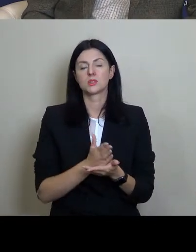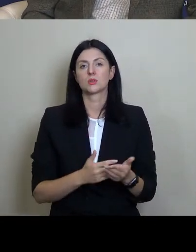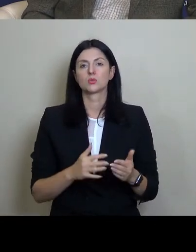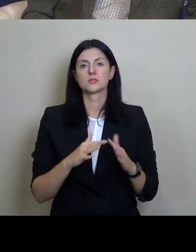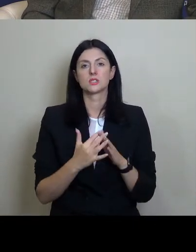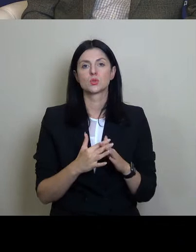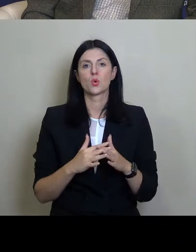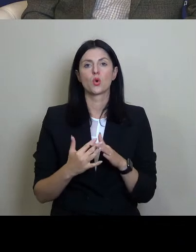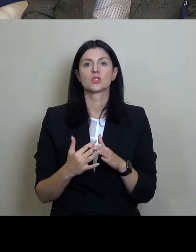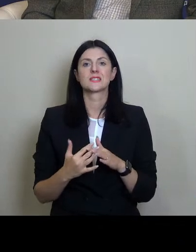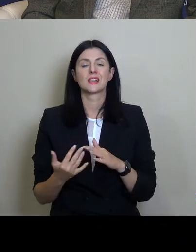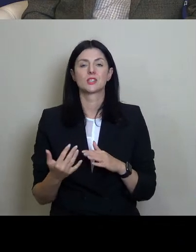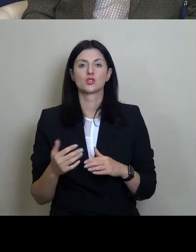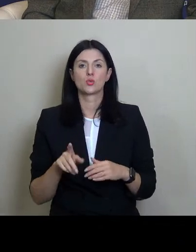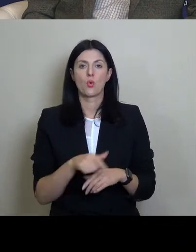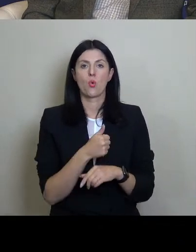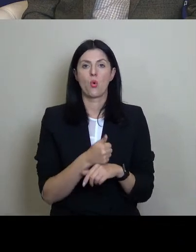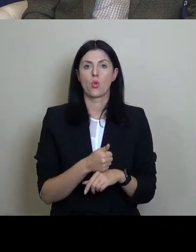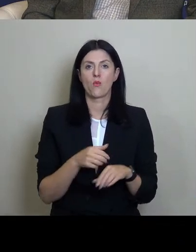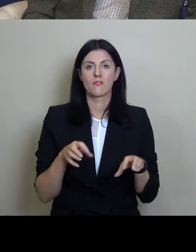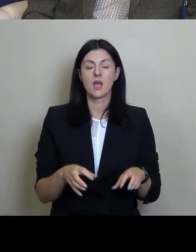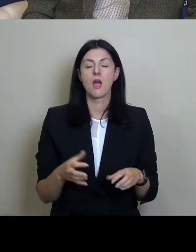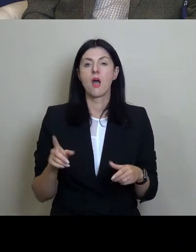mayor of the village or of the city, or